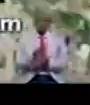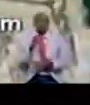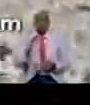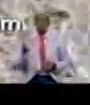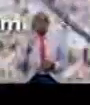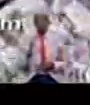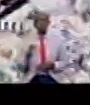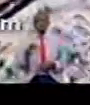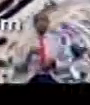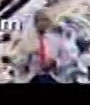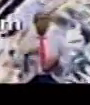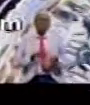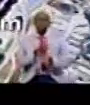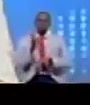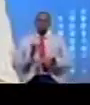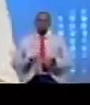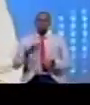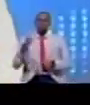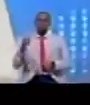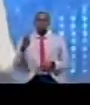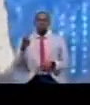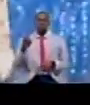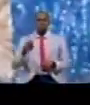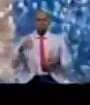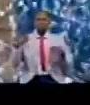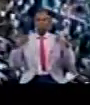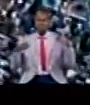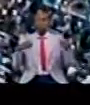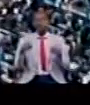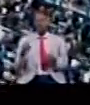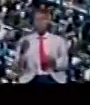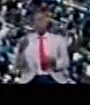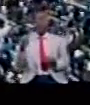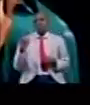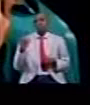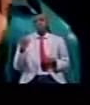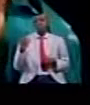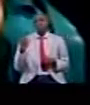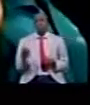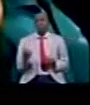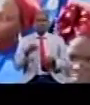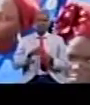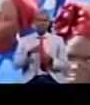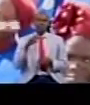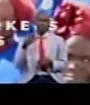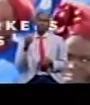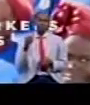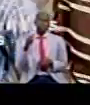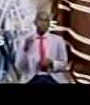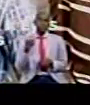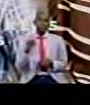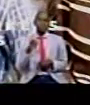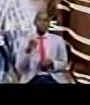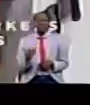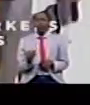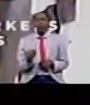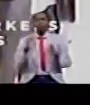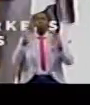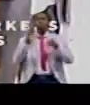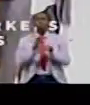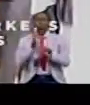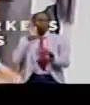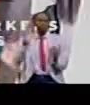and make our wives very, very and highly spiritual, O Lord. In the name